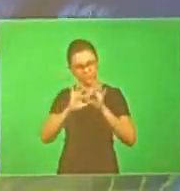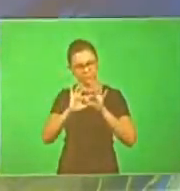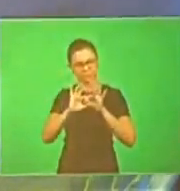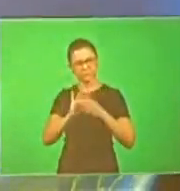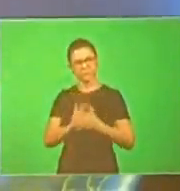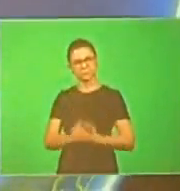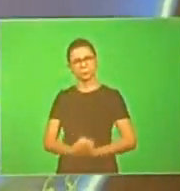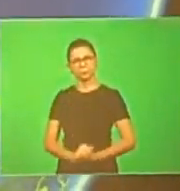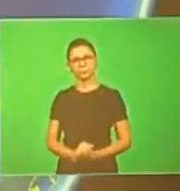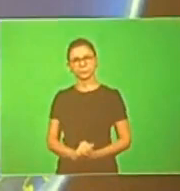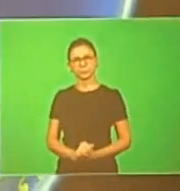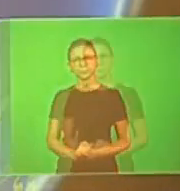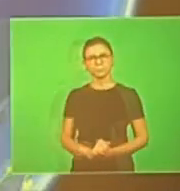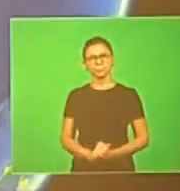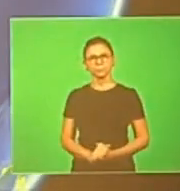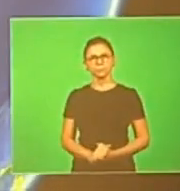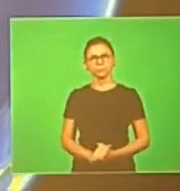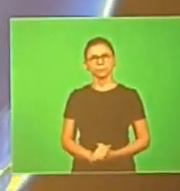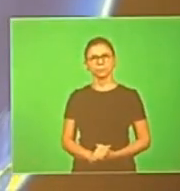spirit.